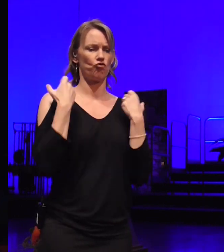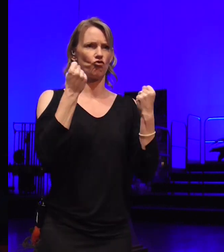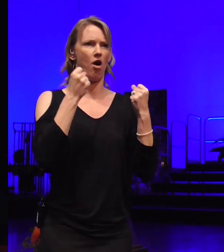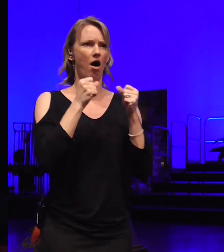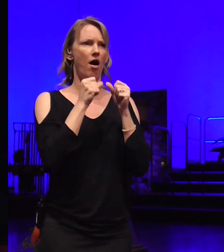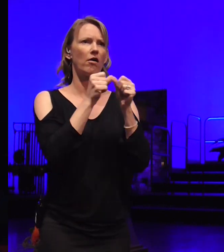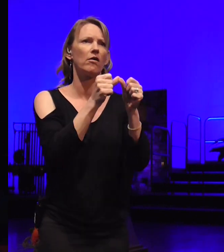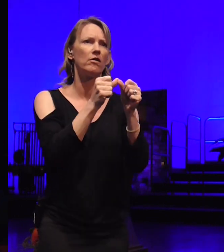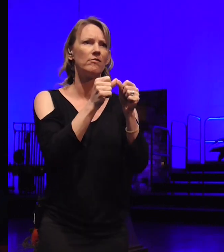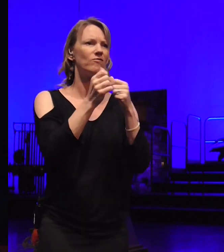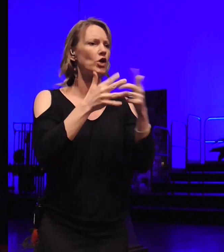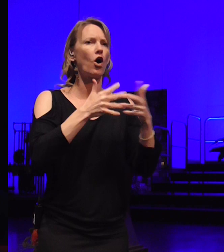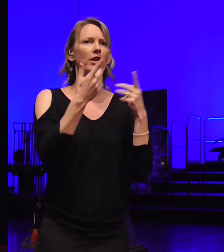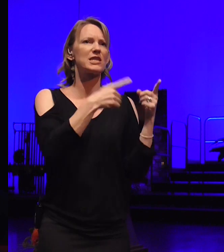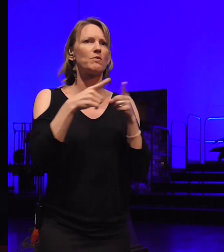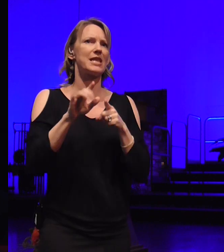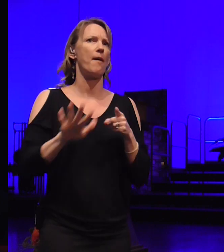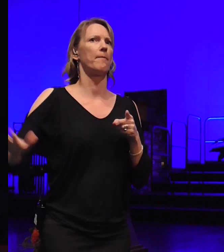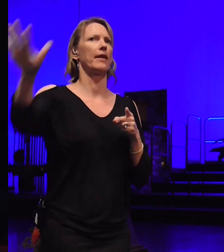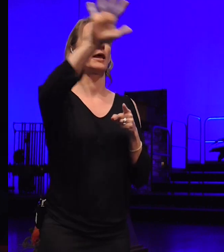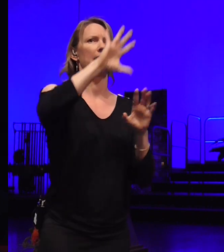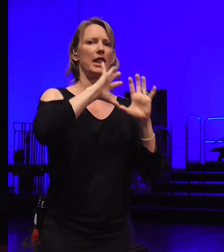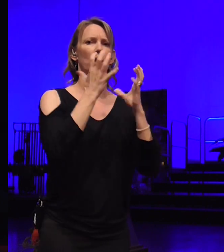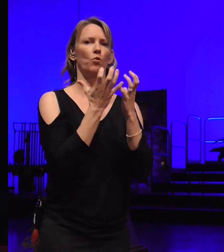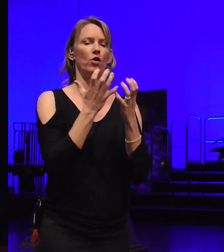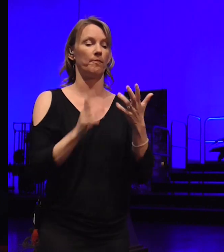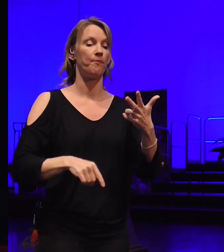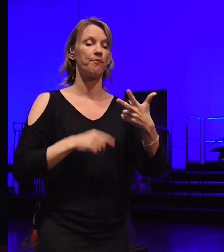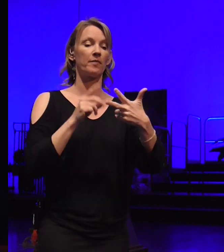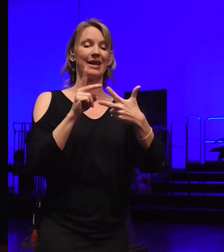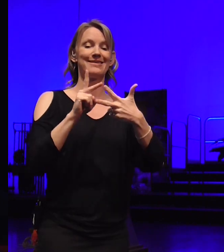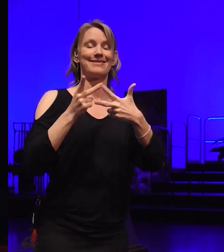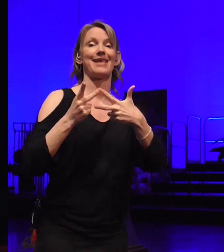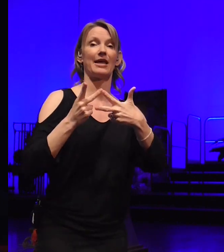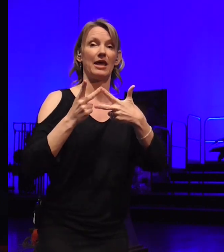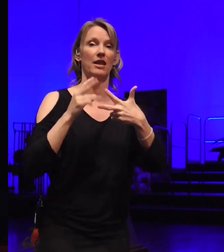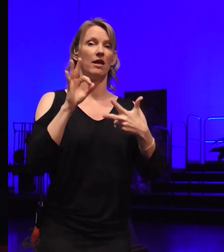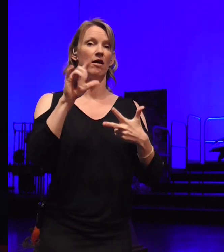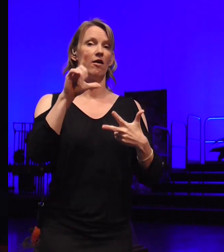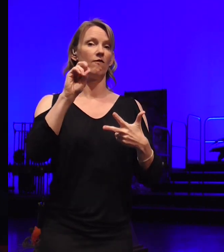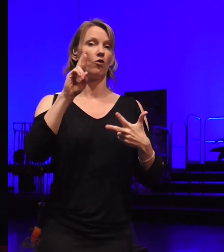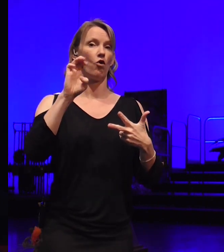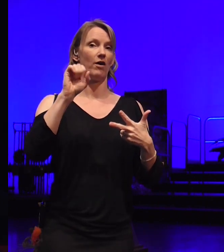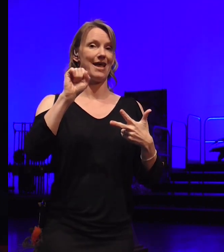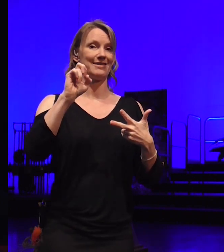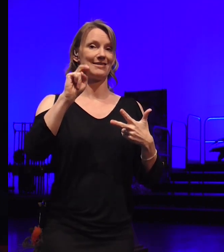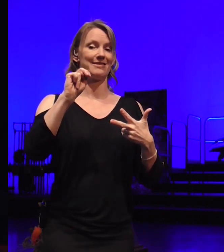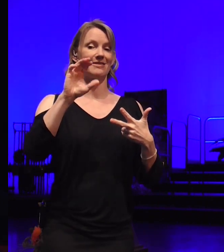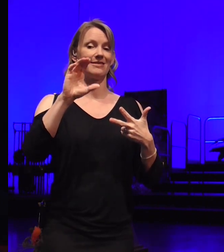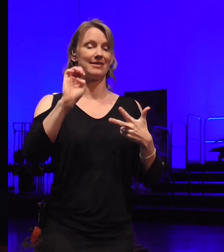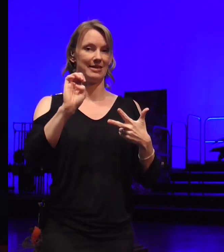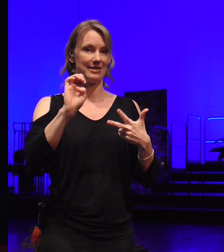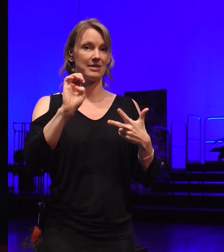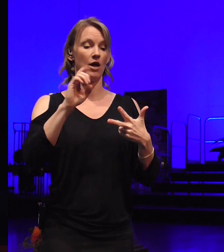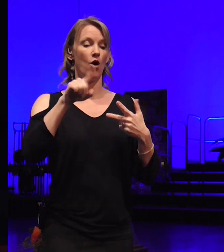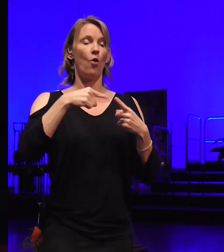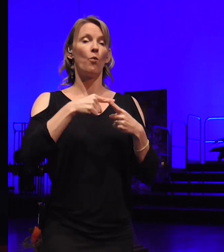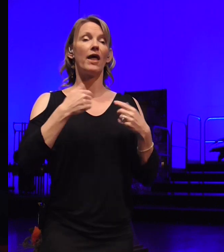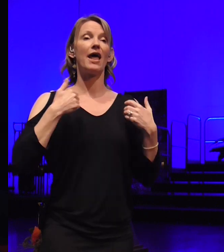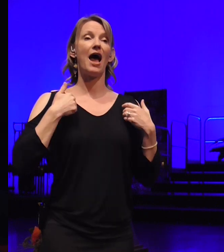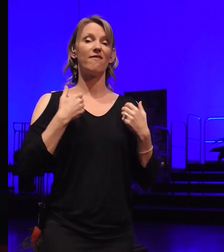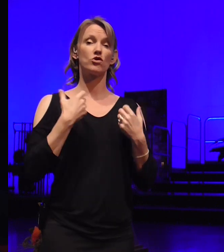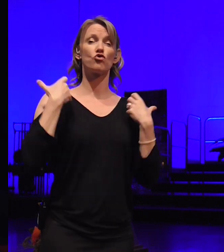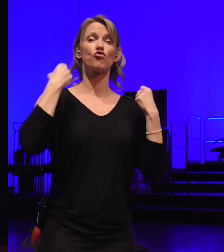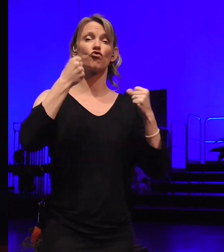world. And that brings us to the second point in Florescence, is that once we have those